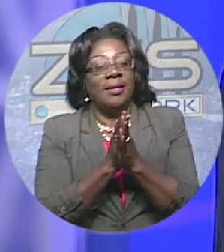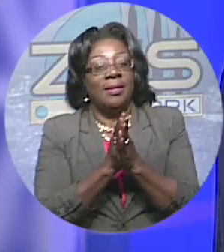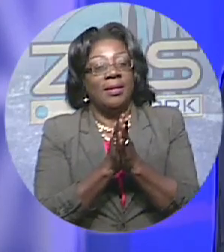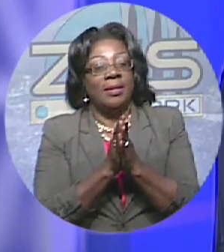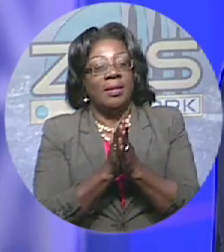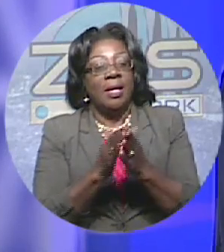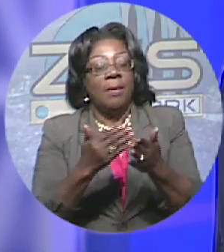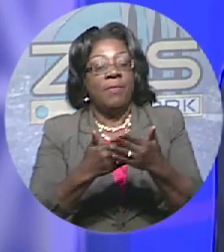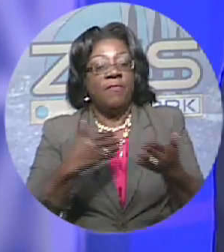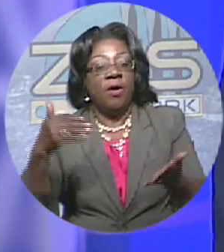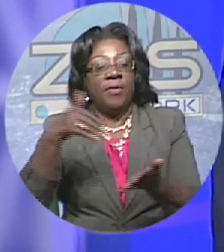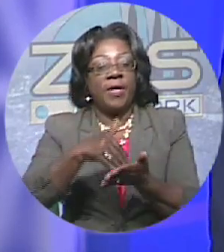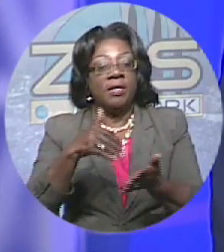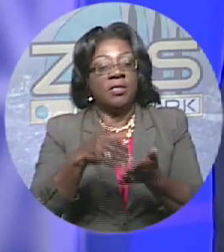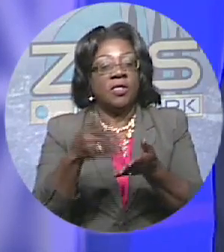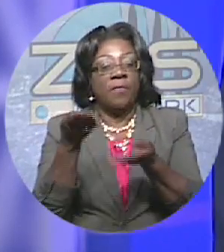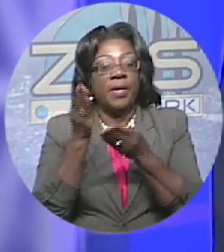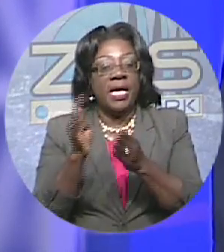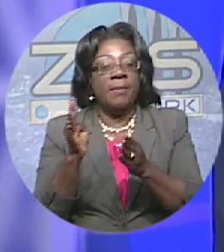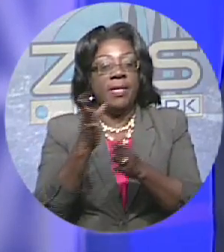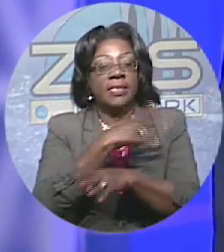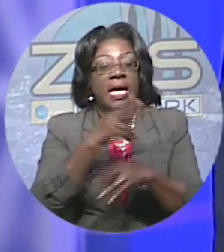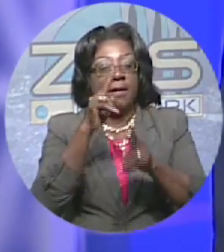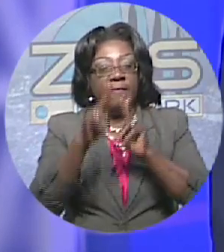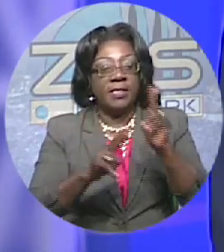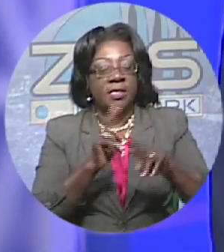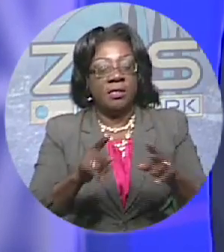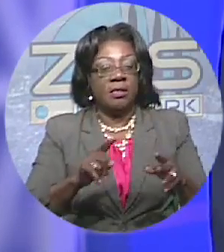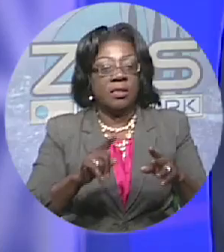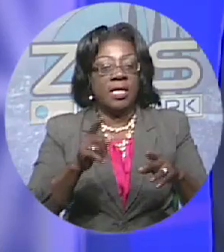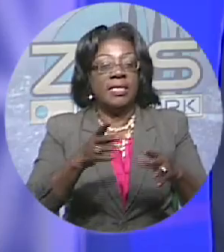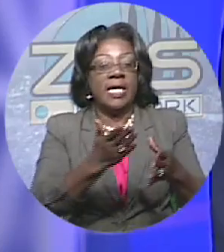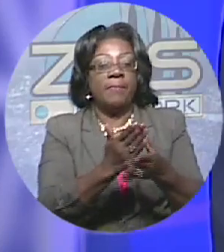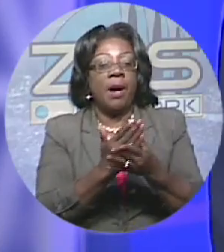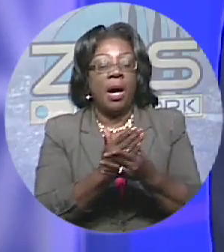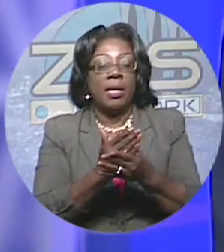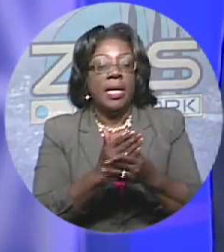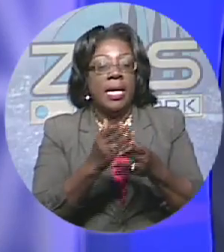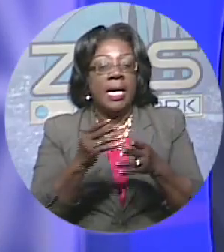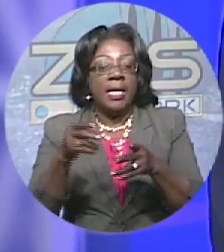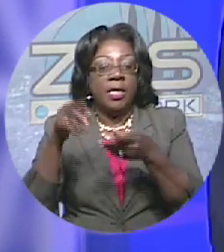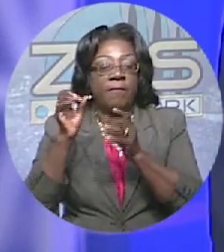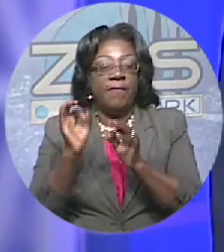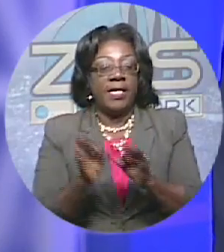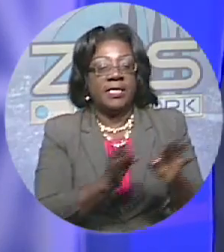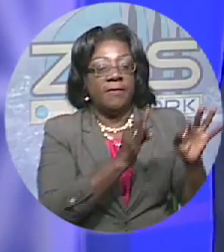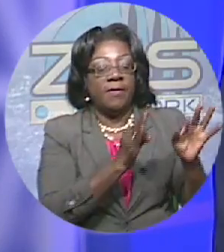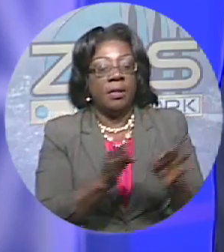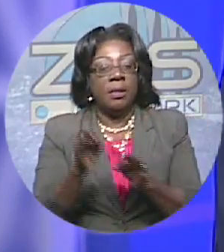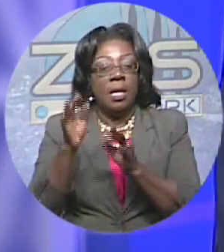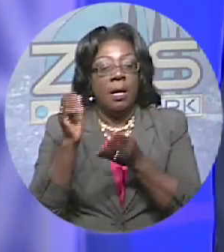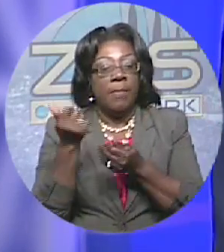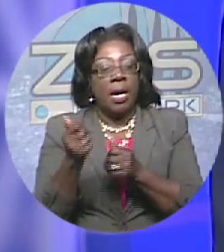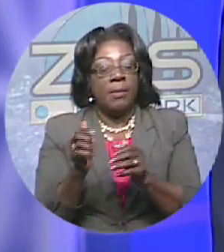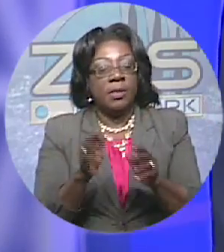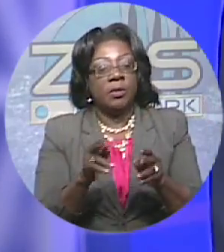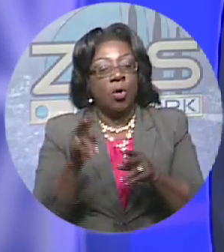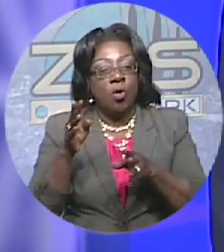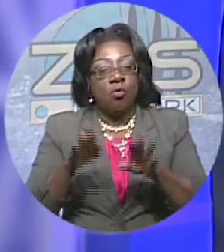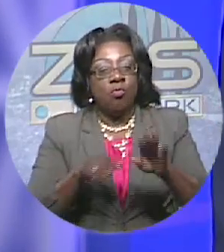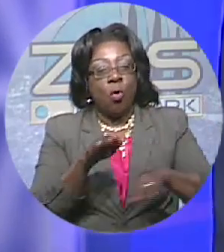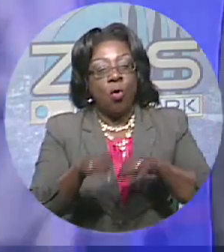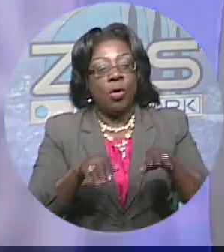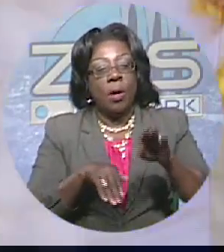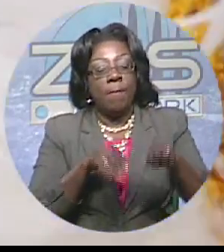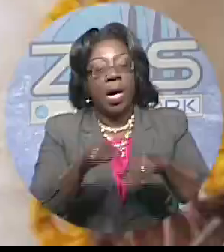Before thousands of Bahamians and visitors can jump into line come May 7th to participate in the second annual Bahamas Carnival Road March,